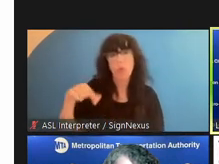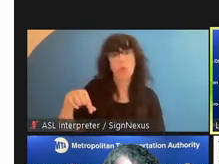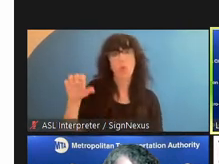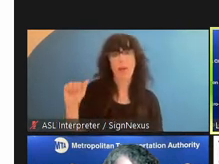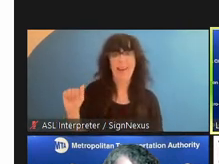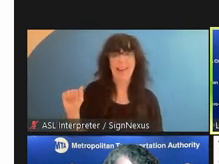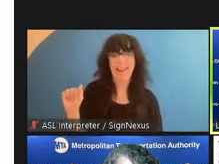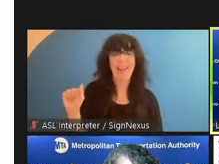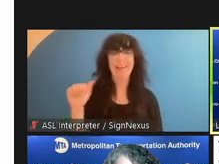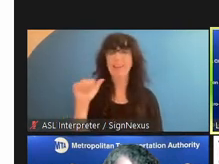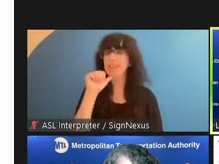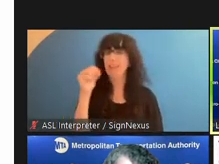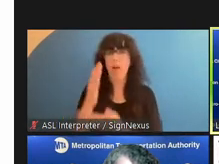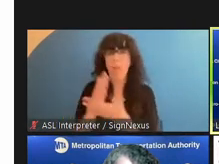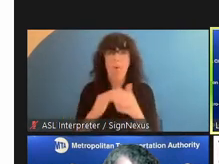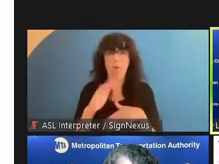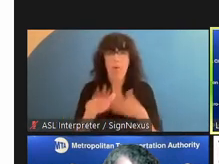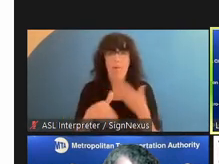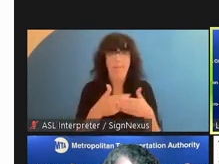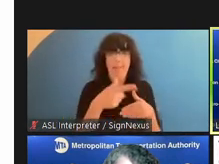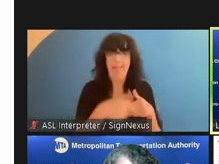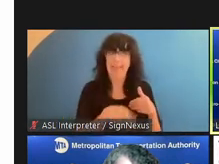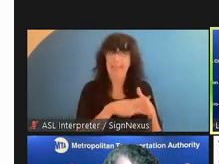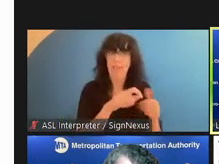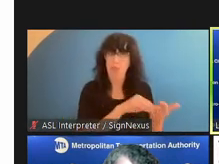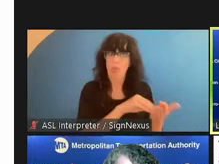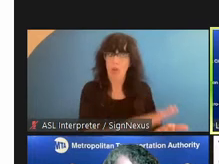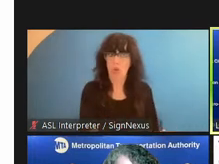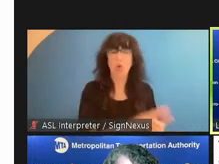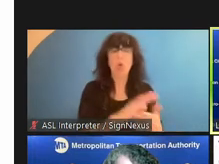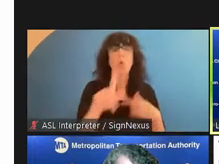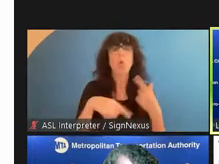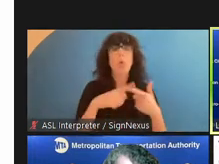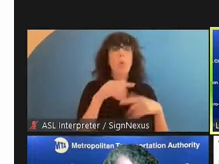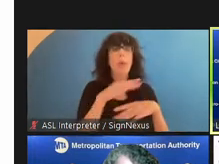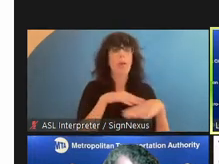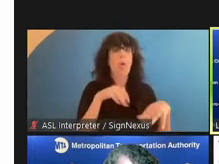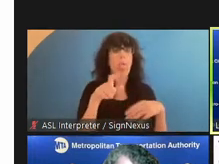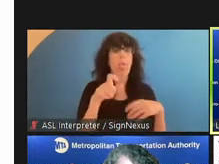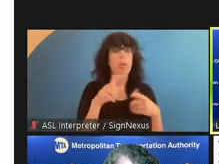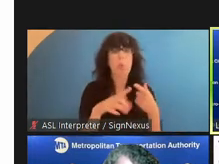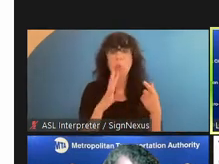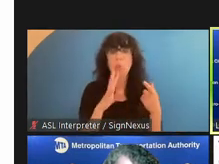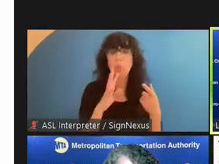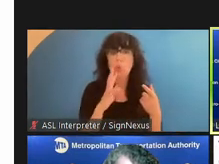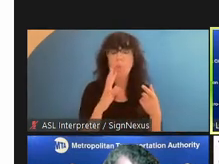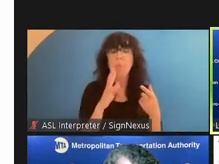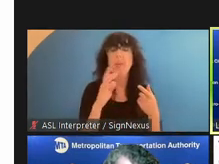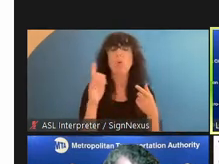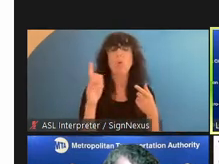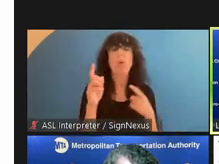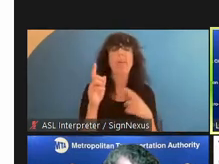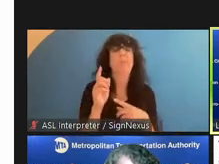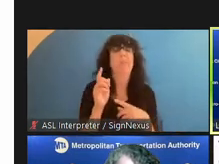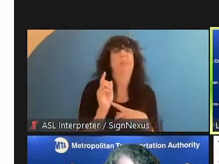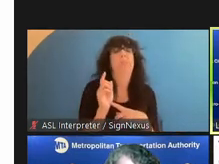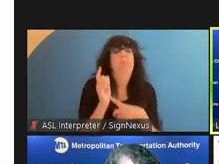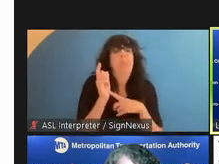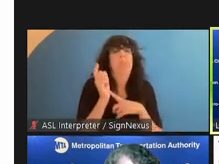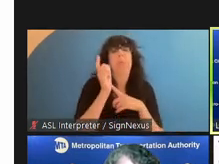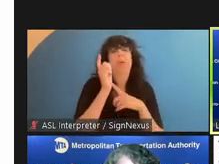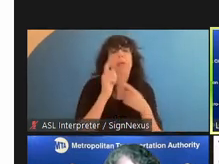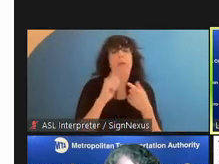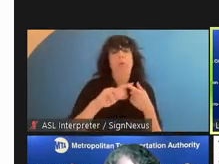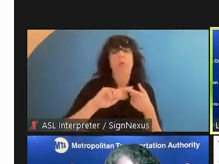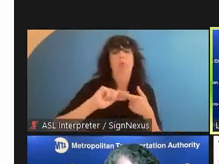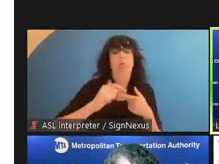be part of the hearing record when you are called on to speak there will be a brief transition on your screen before you will be able